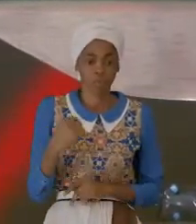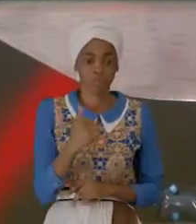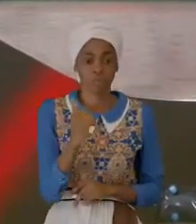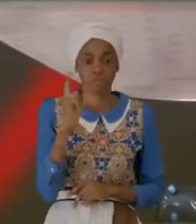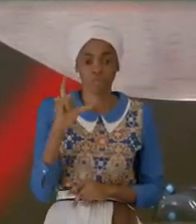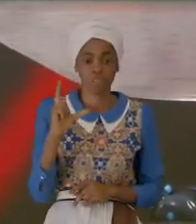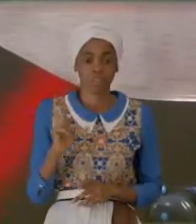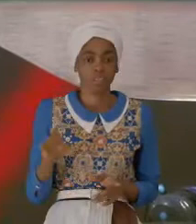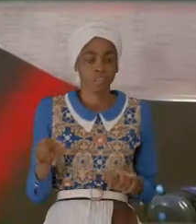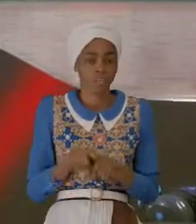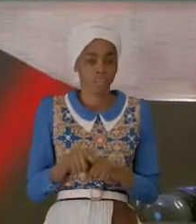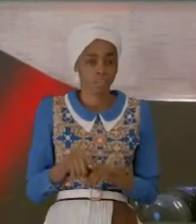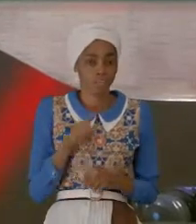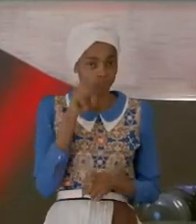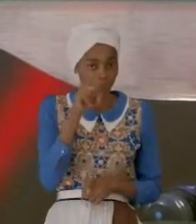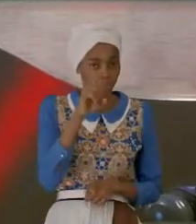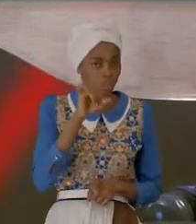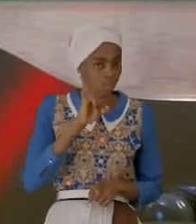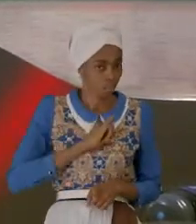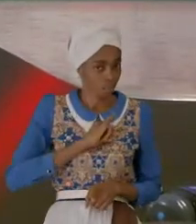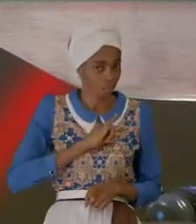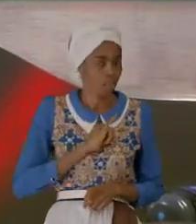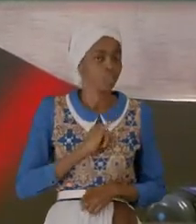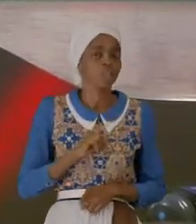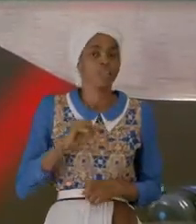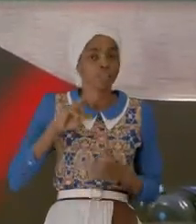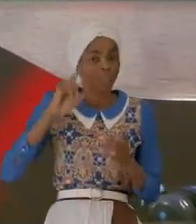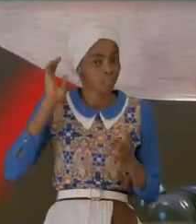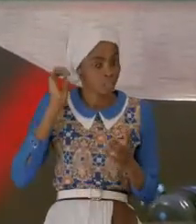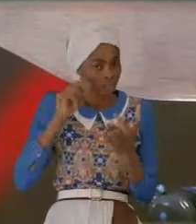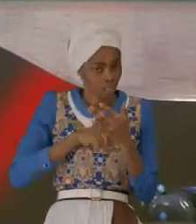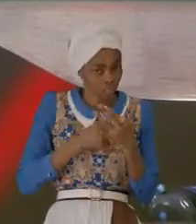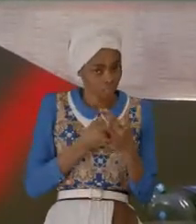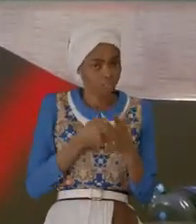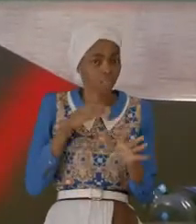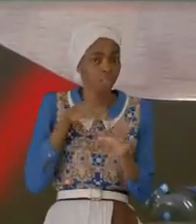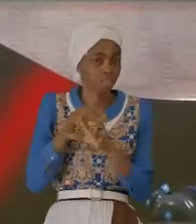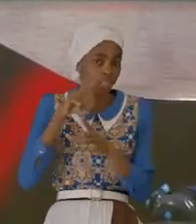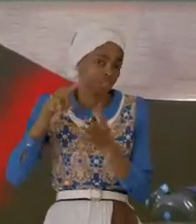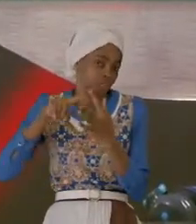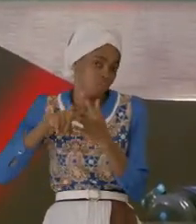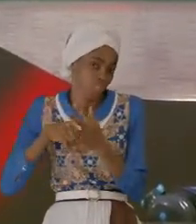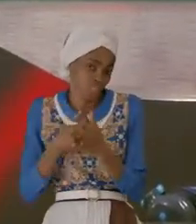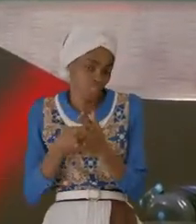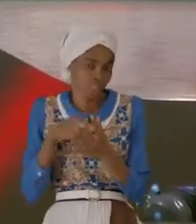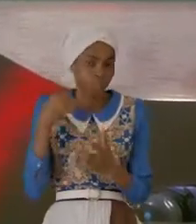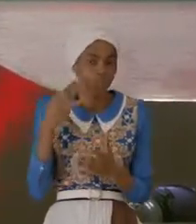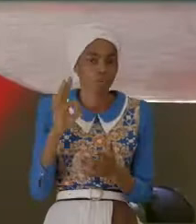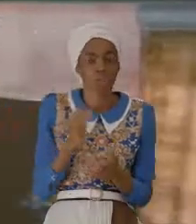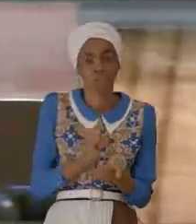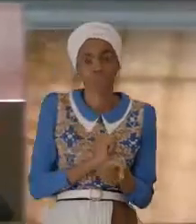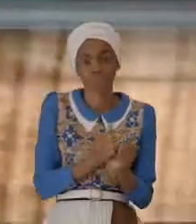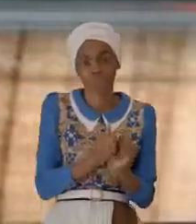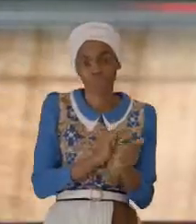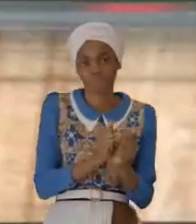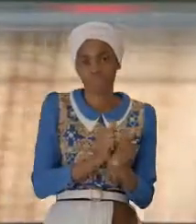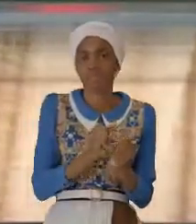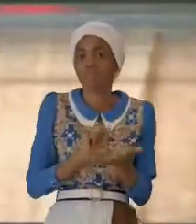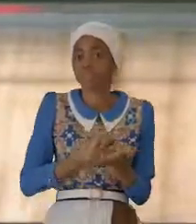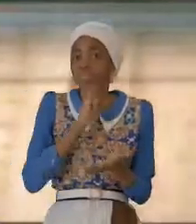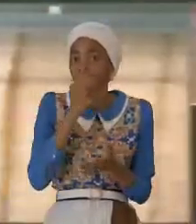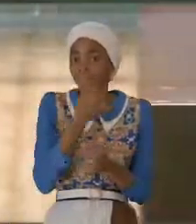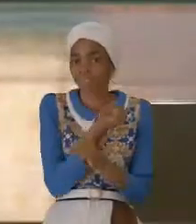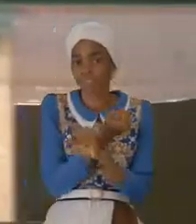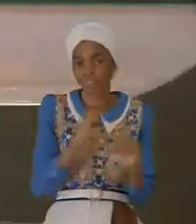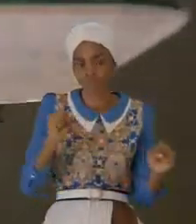and I were started at the commencement of the race salvation and then he